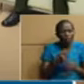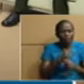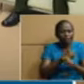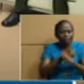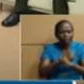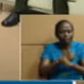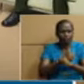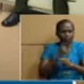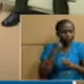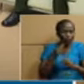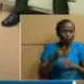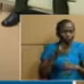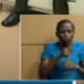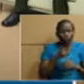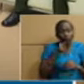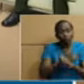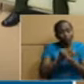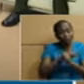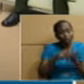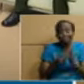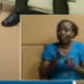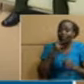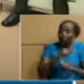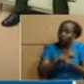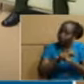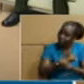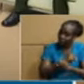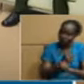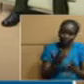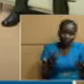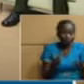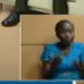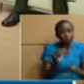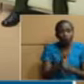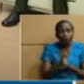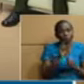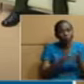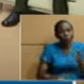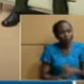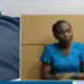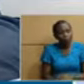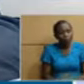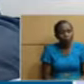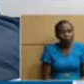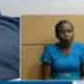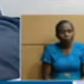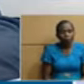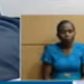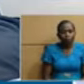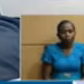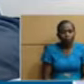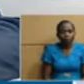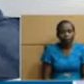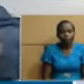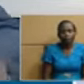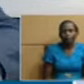actually make social protection mean social protection? Or maybe you have a different interpretation of social protection. Yeah, thank you, Charles.